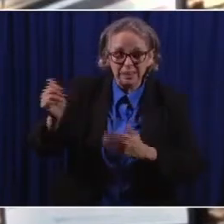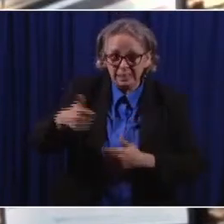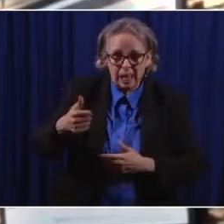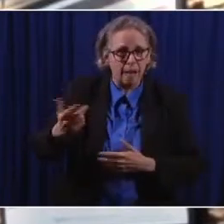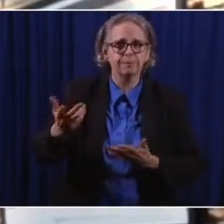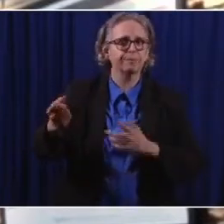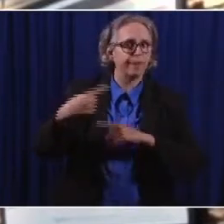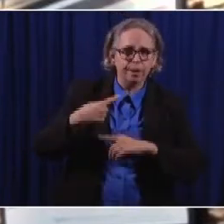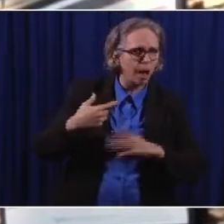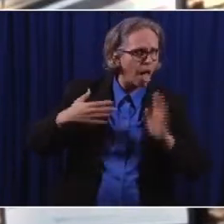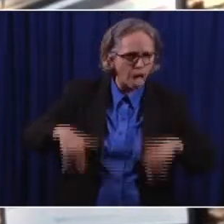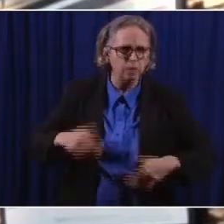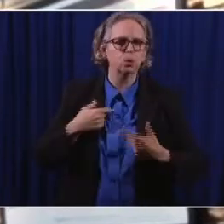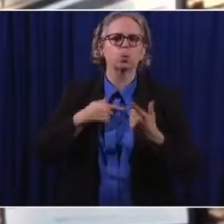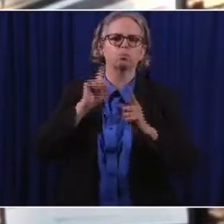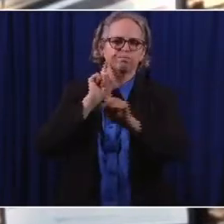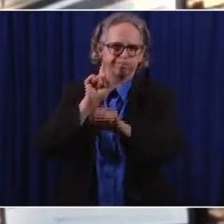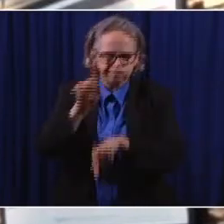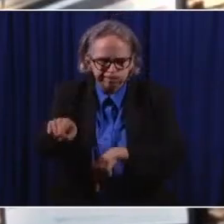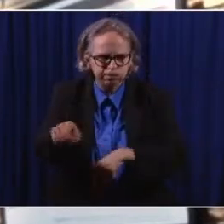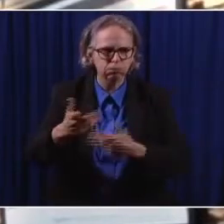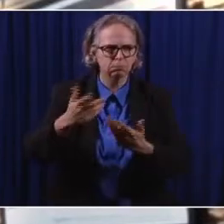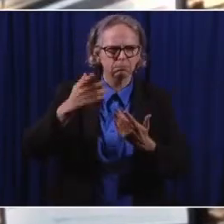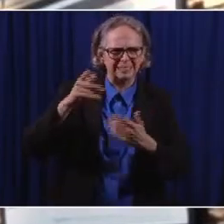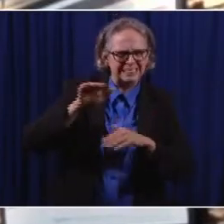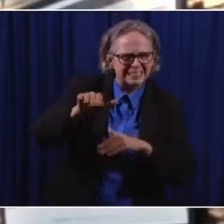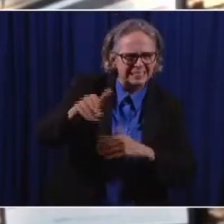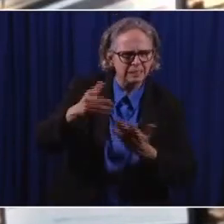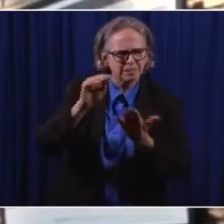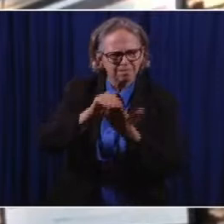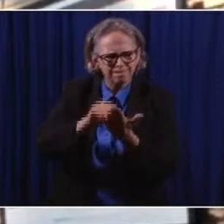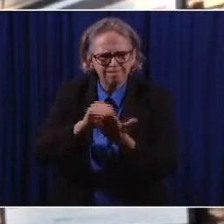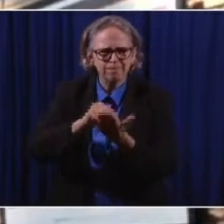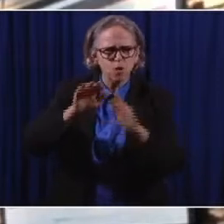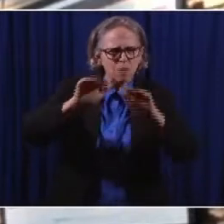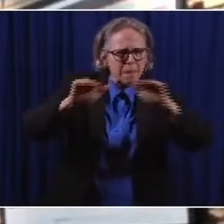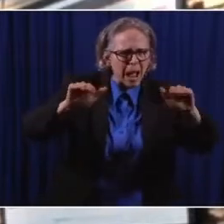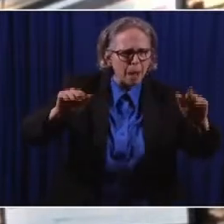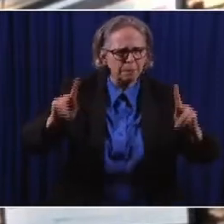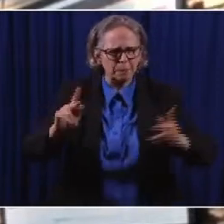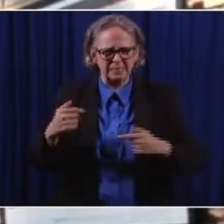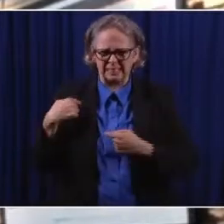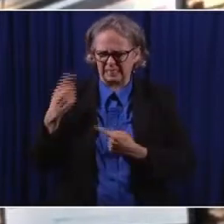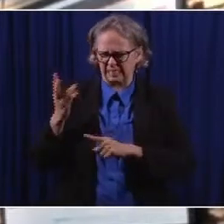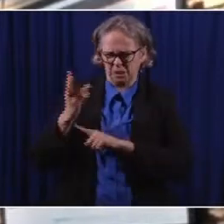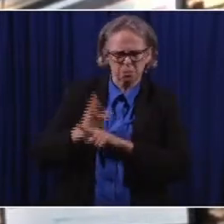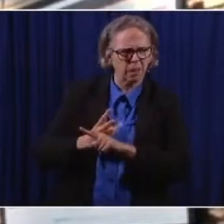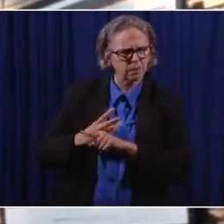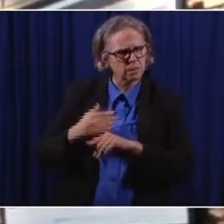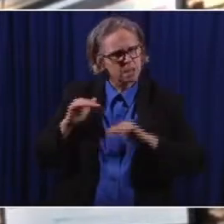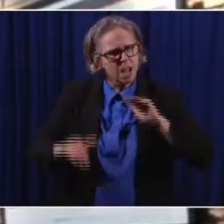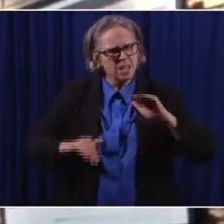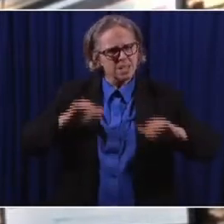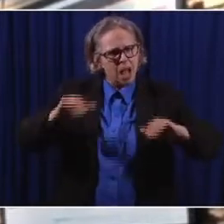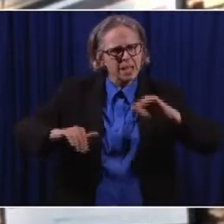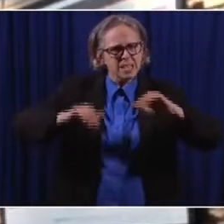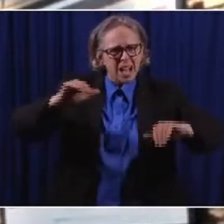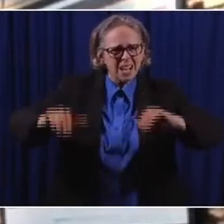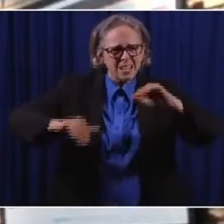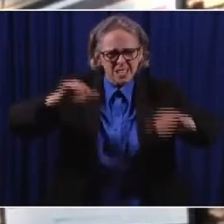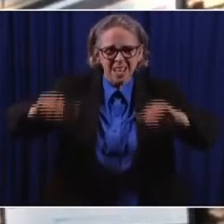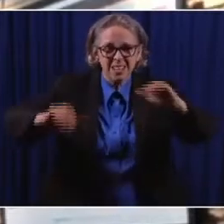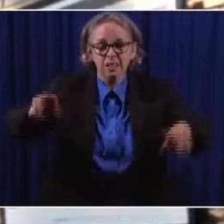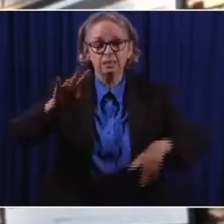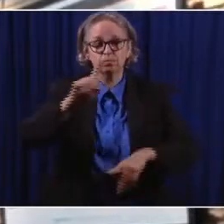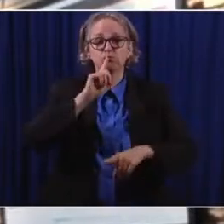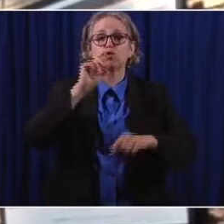been sent, reminders that have been sent over the last 6 or 8 months. And really, they're going door to door right now. They're